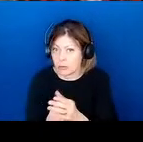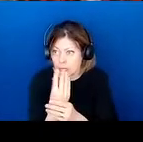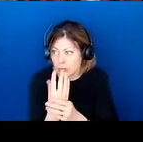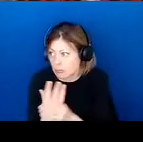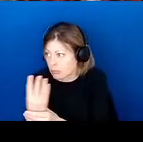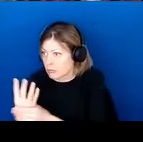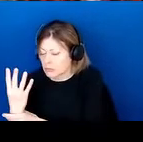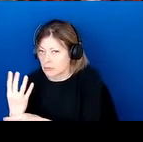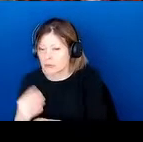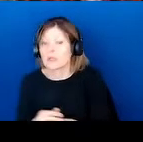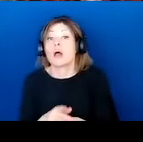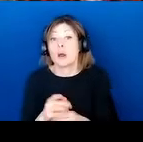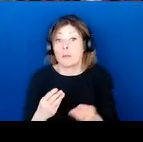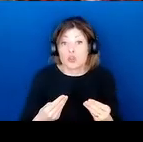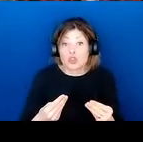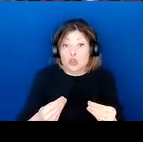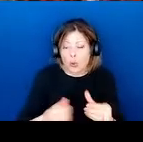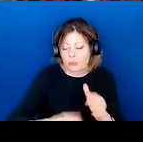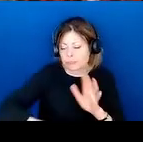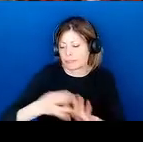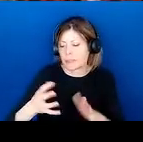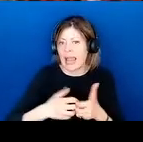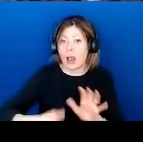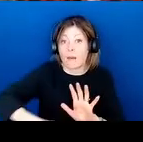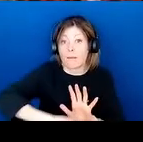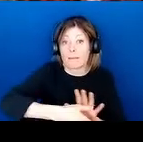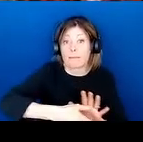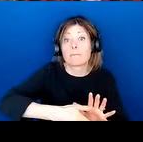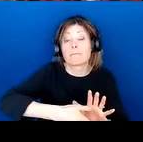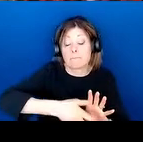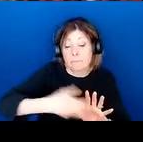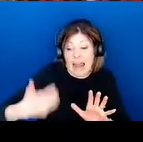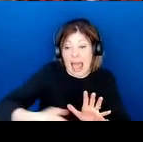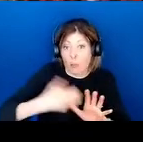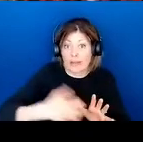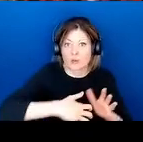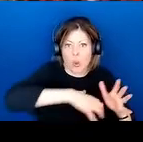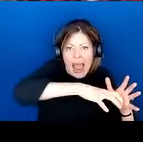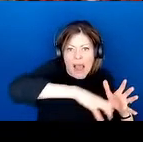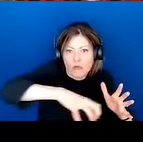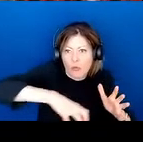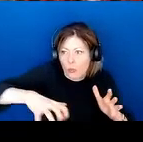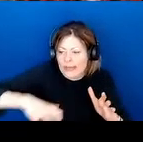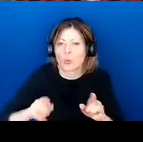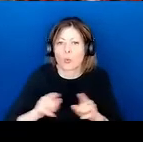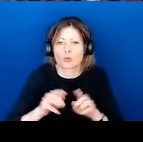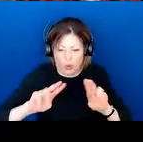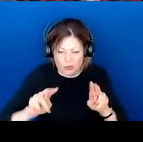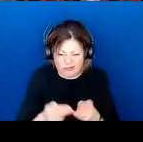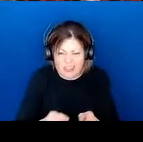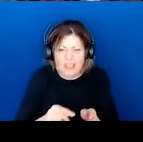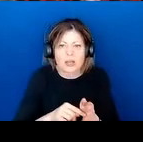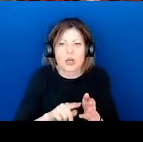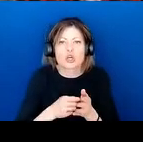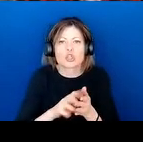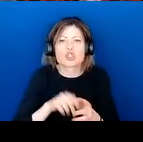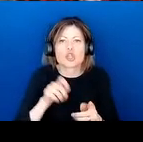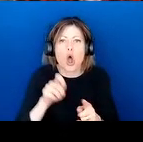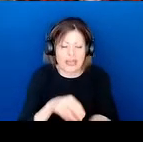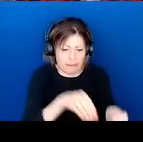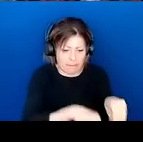ploughing, harrowing, planting turnips, then digging in manure from sheep fed on the